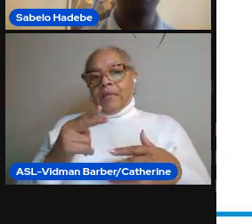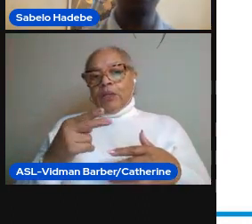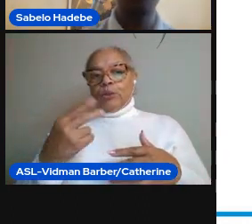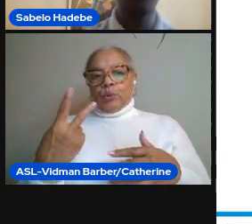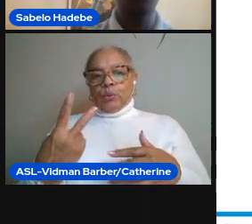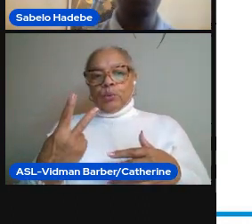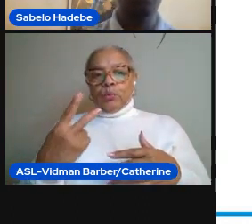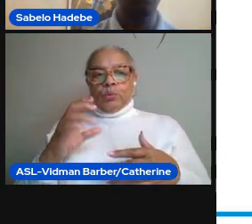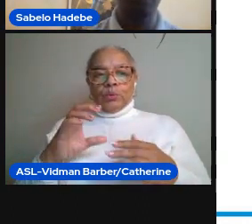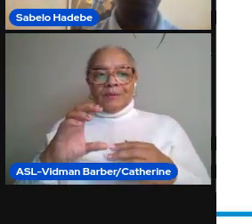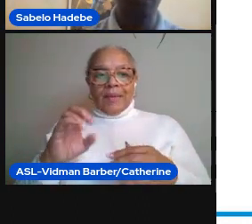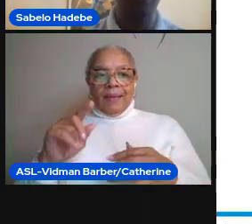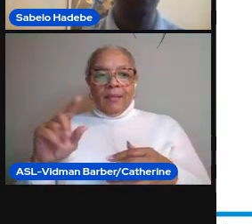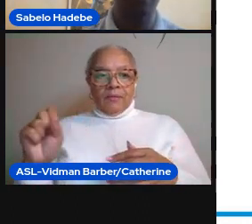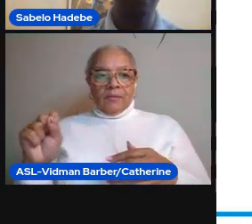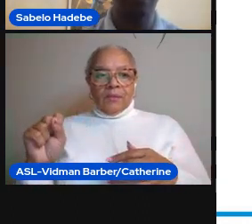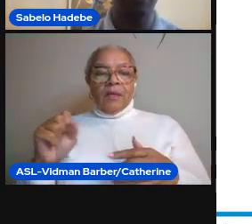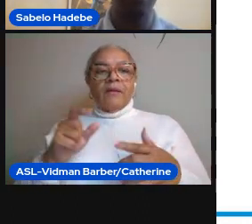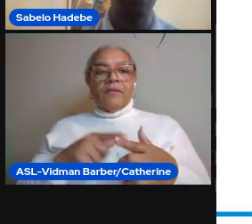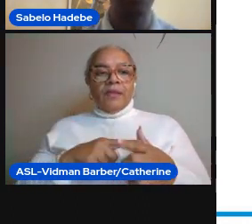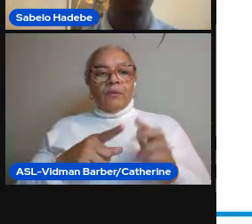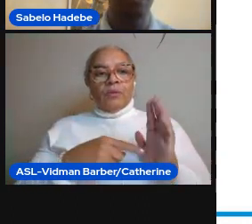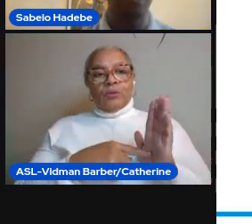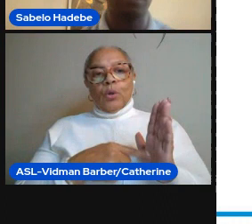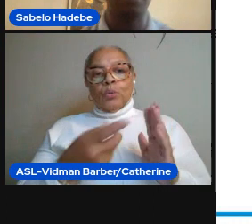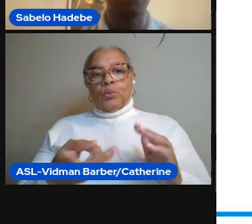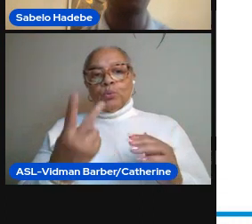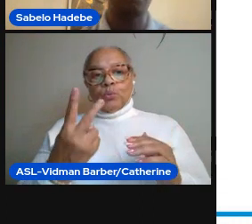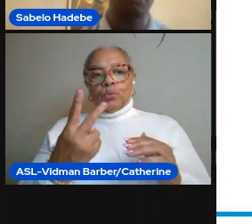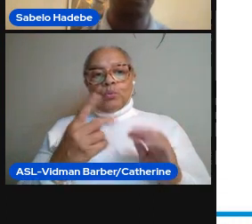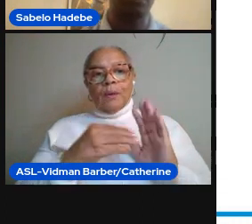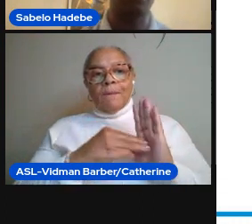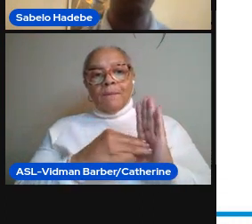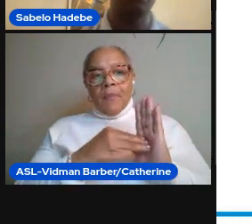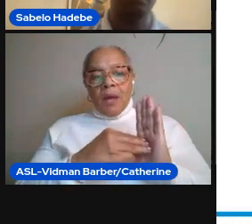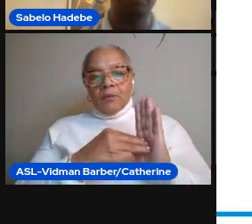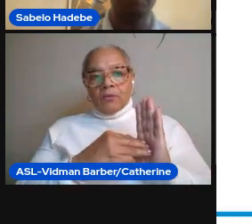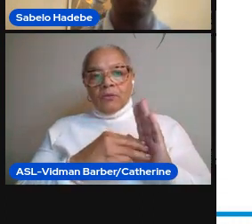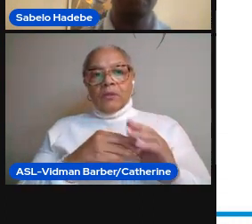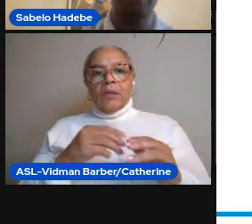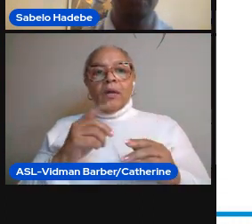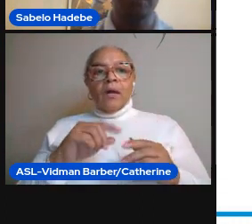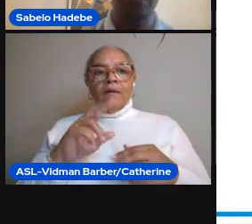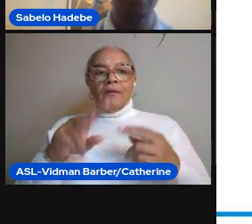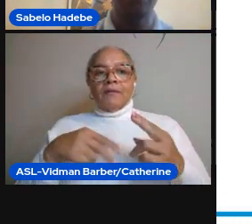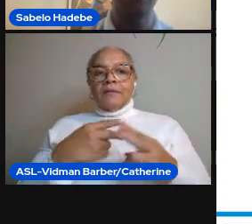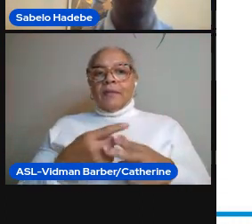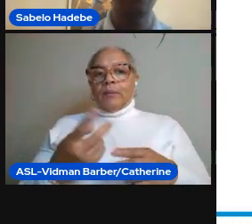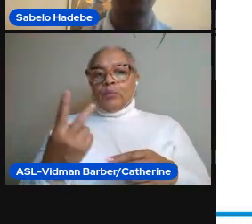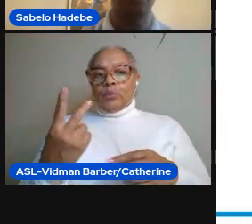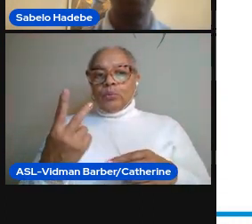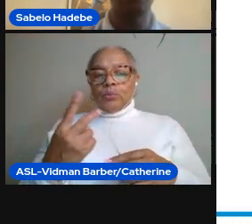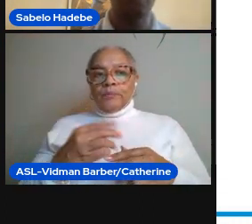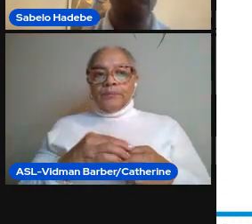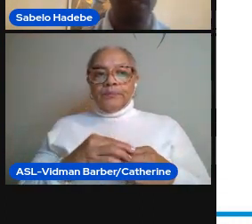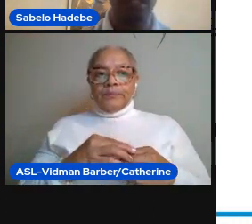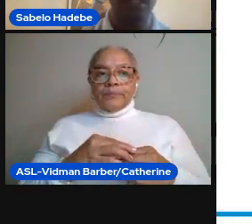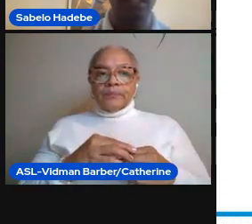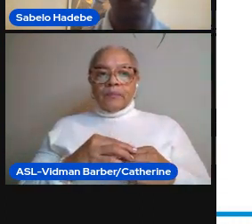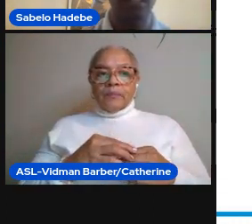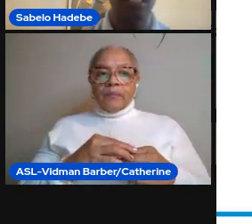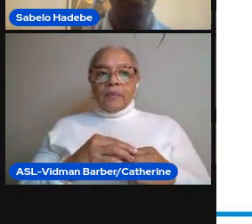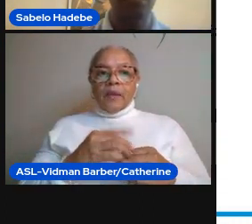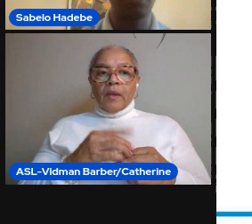we then employed two models, which are models of type 2 immunity. The one model